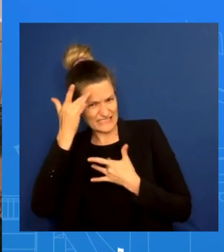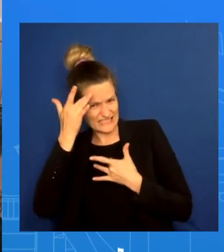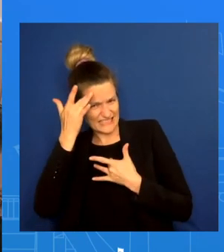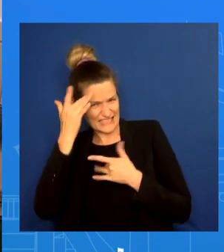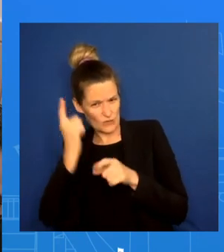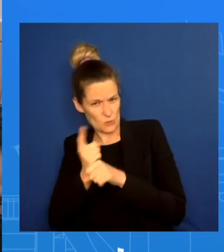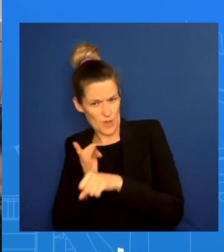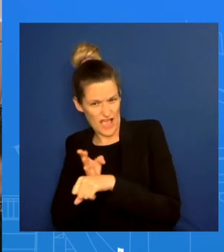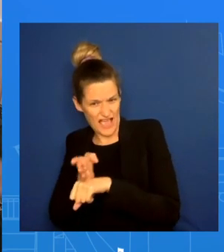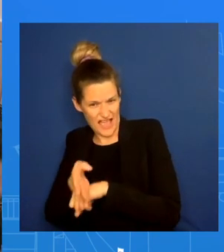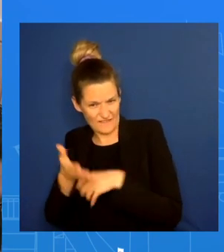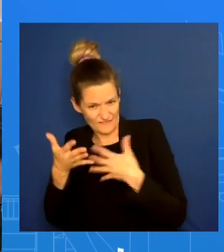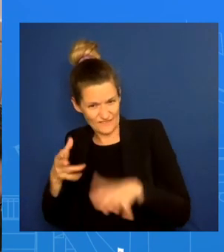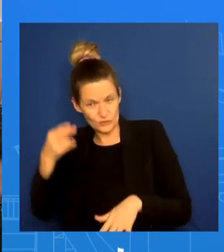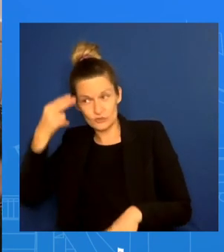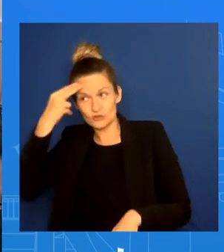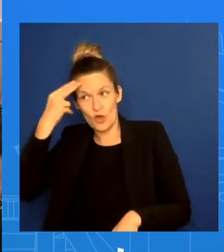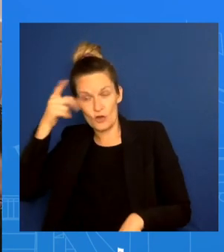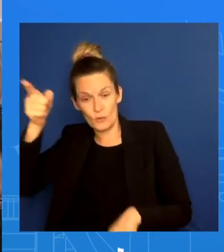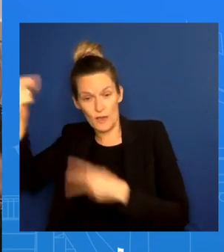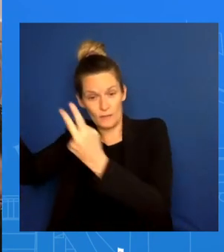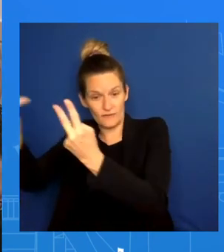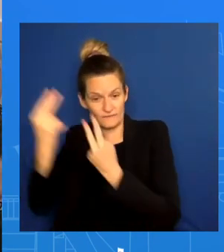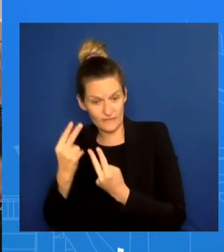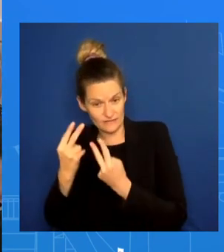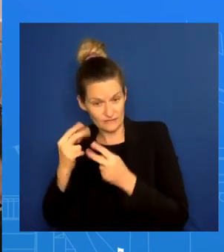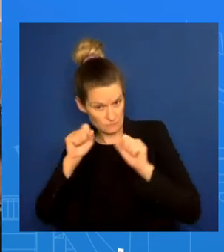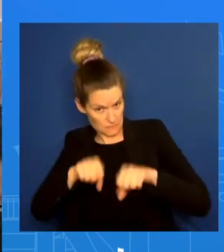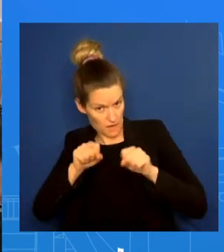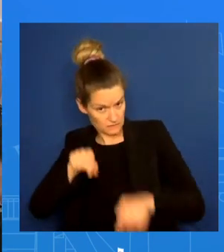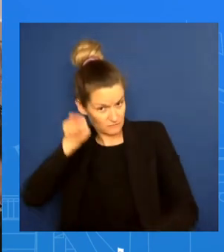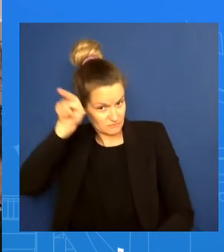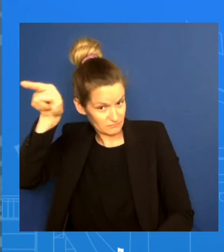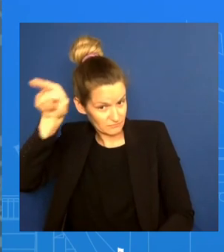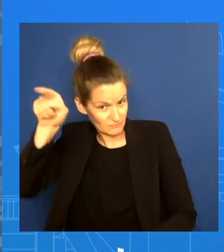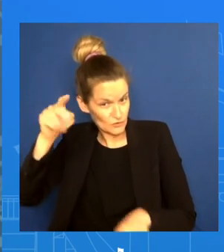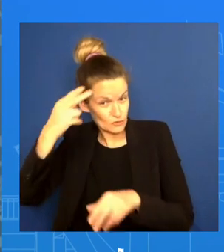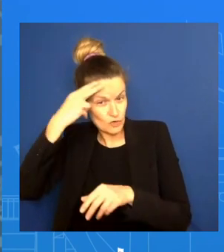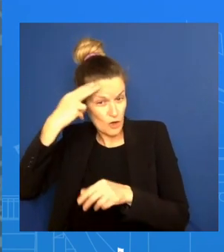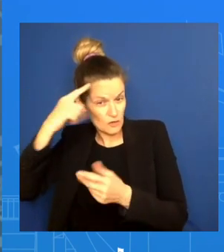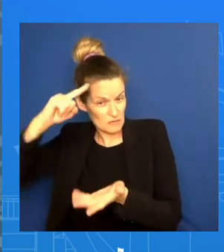government may have deliberately exposed the president to the coronavirus?